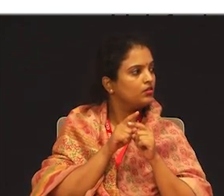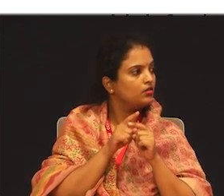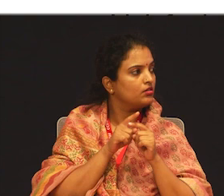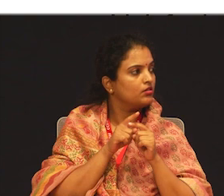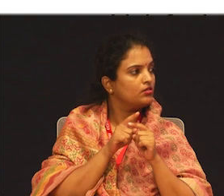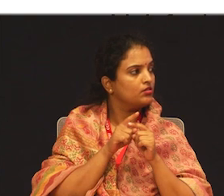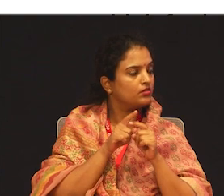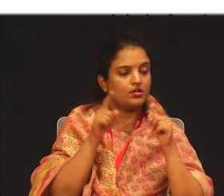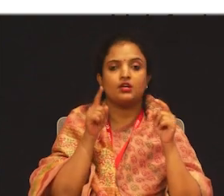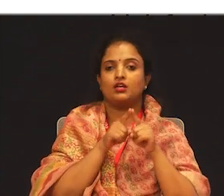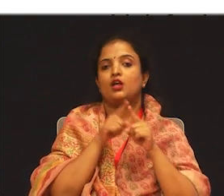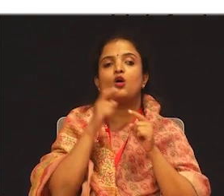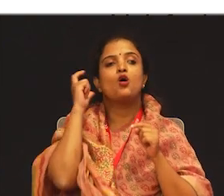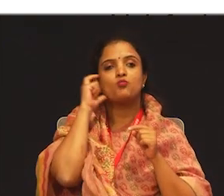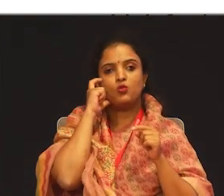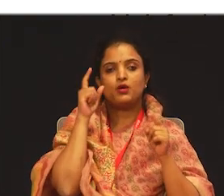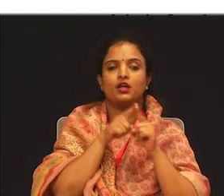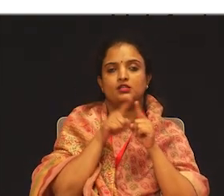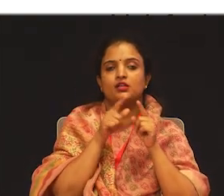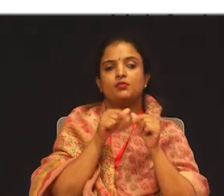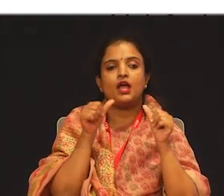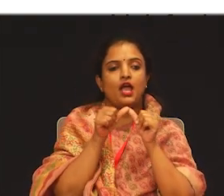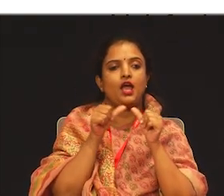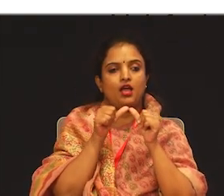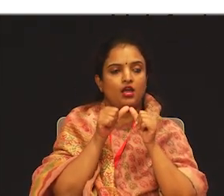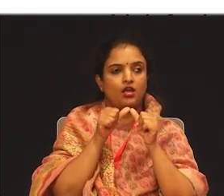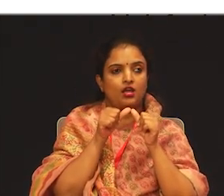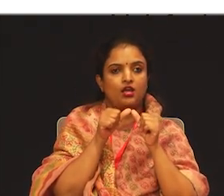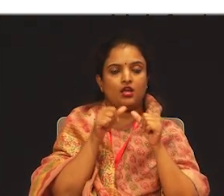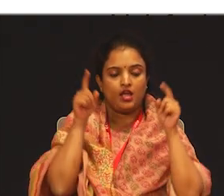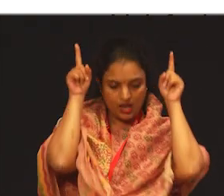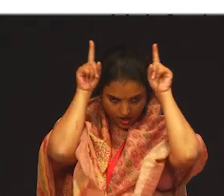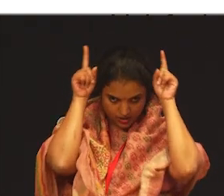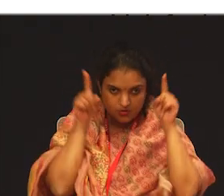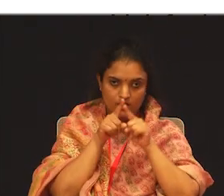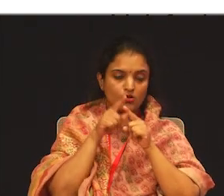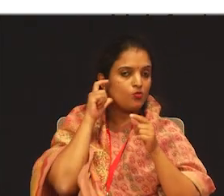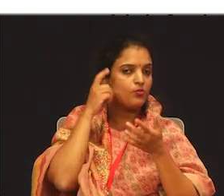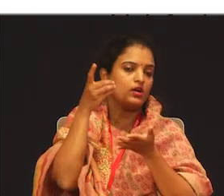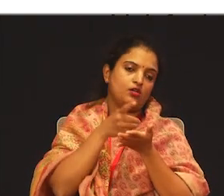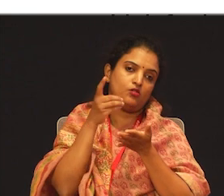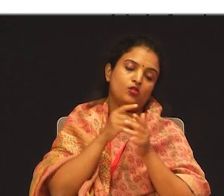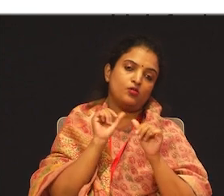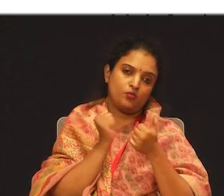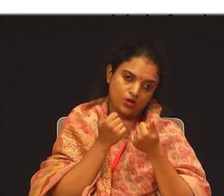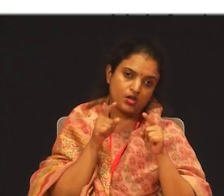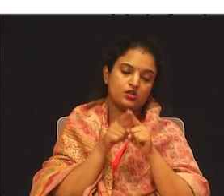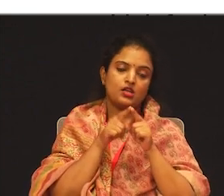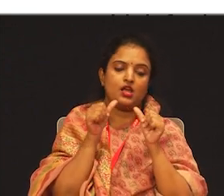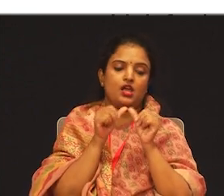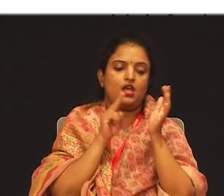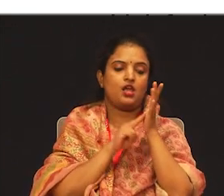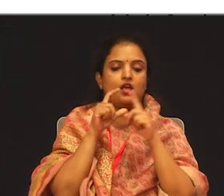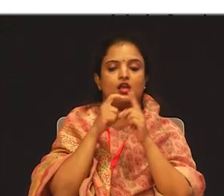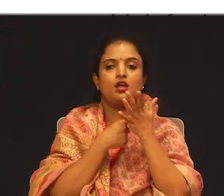are also available on NCERT Accessibility Initiative. If you'll Google these 3 terms, NCERT